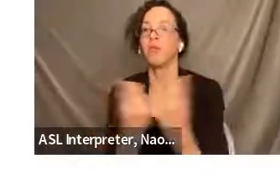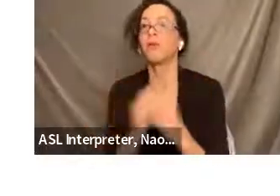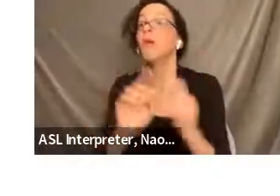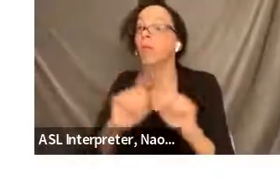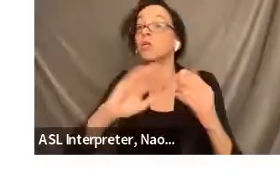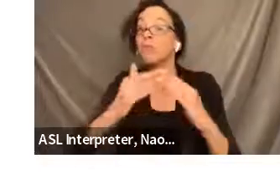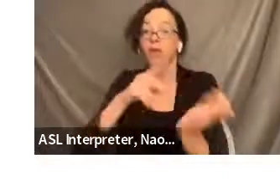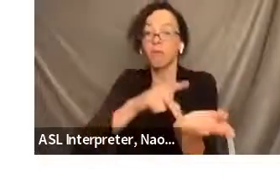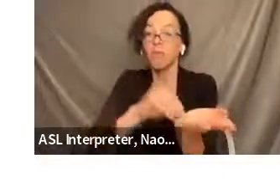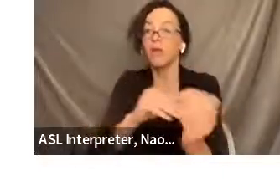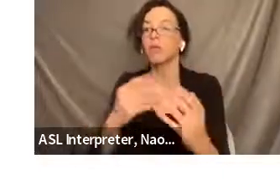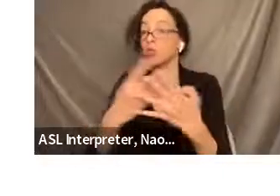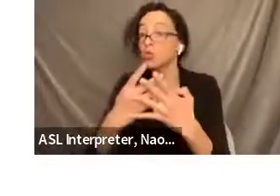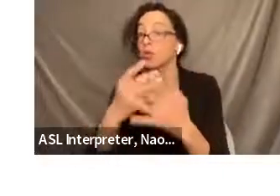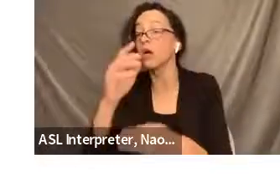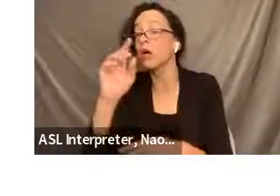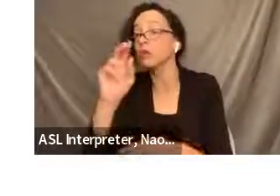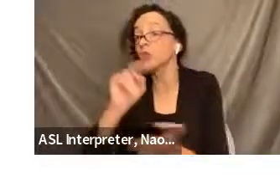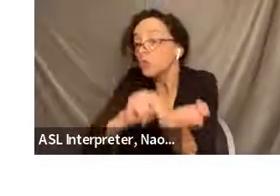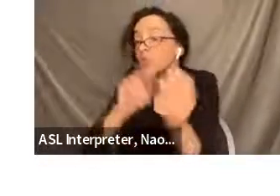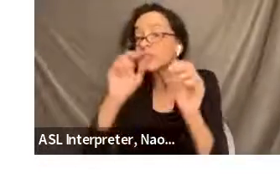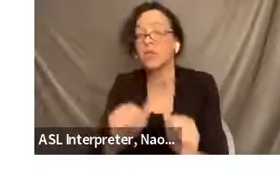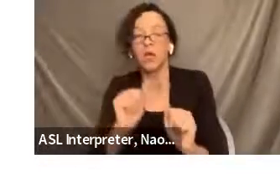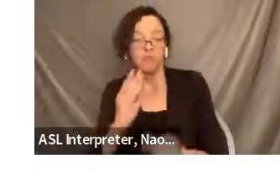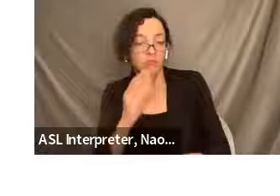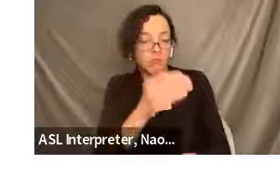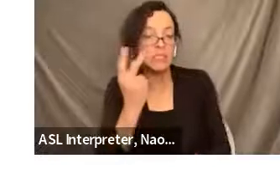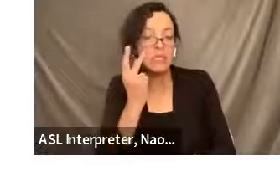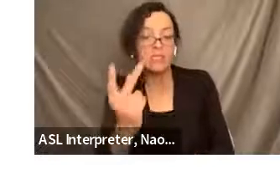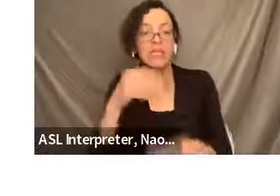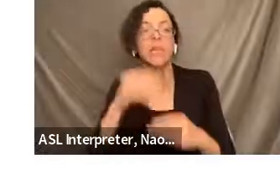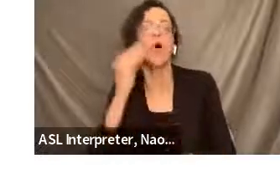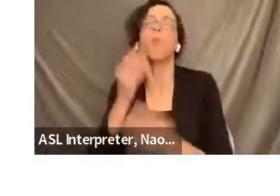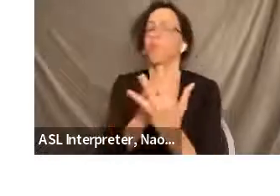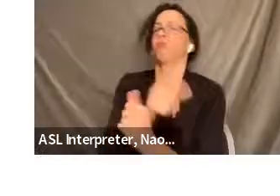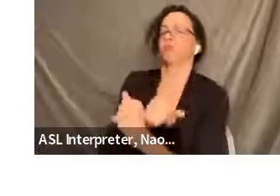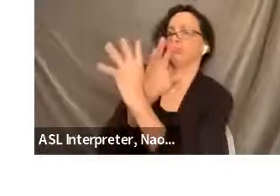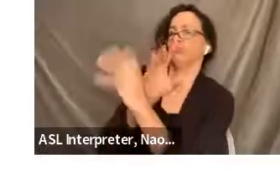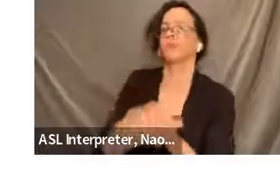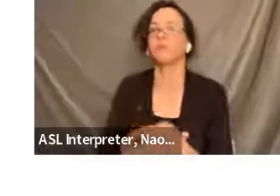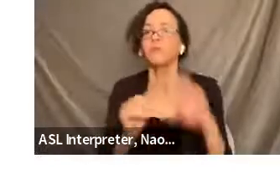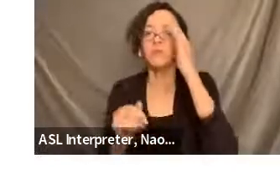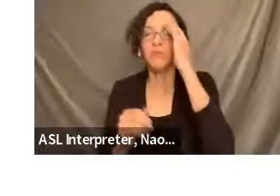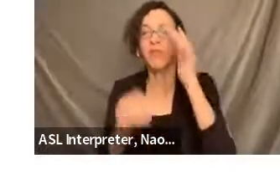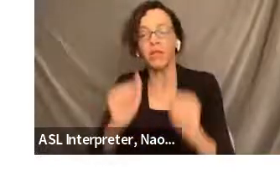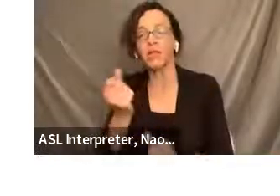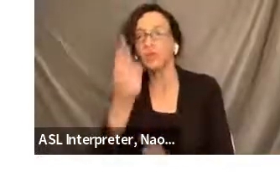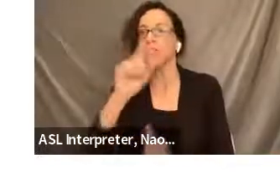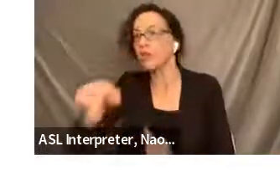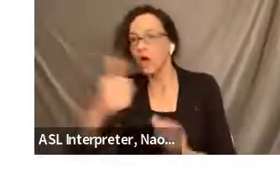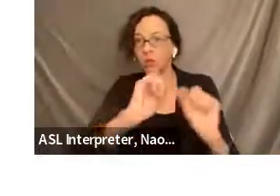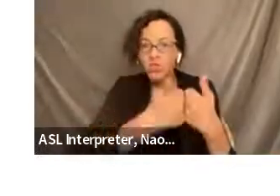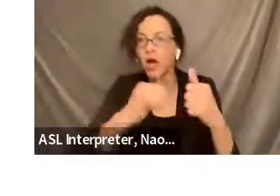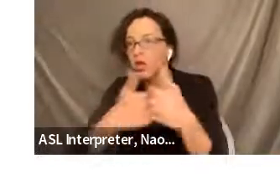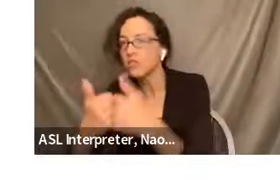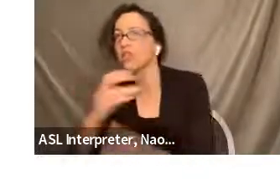triage nurse can see them in their home through a telehealth visit. They can understand the other challenges and stressors, who's living with them,